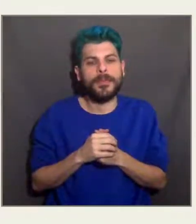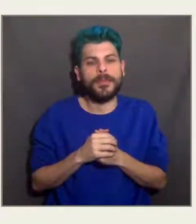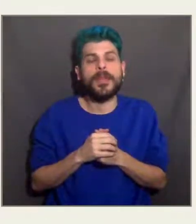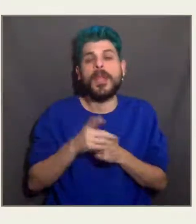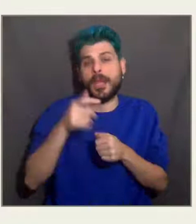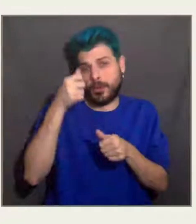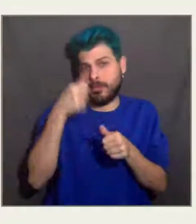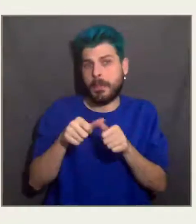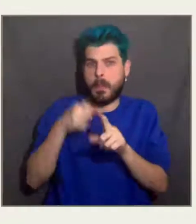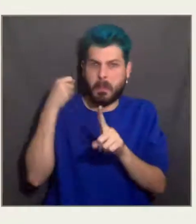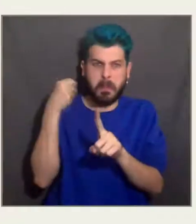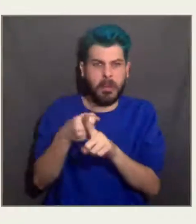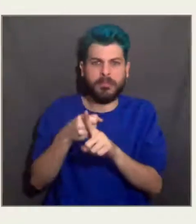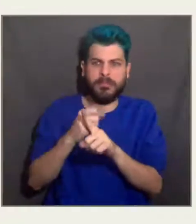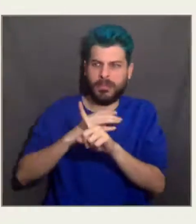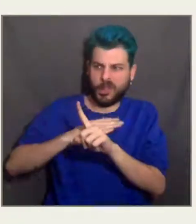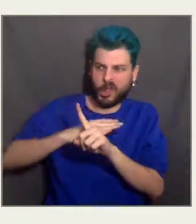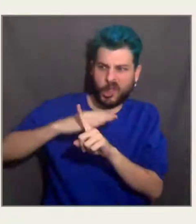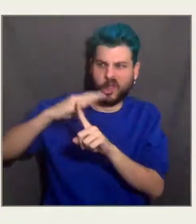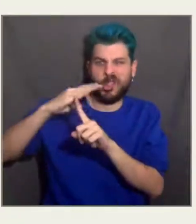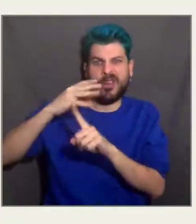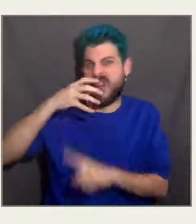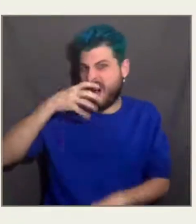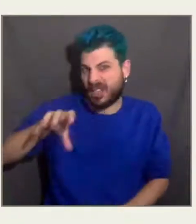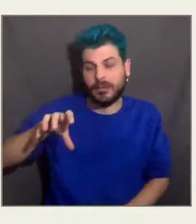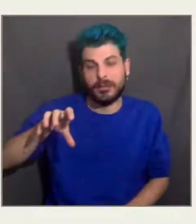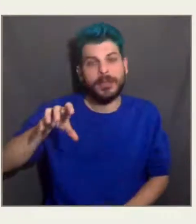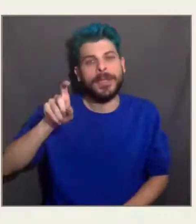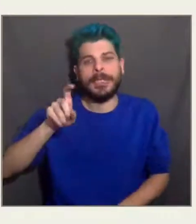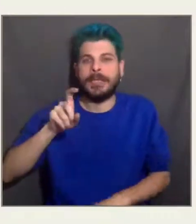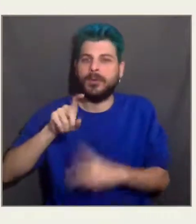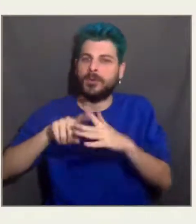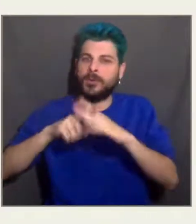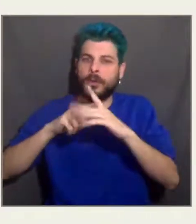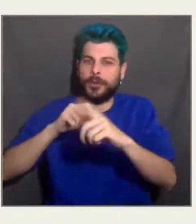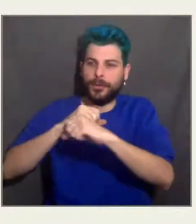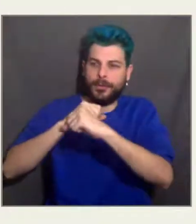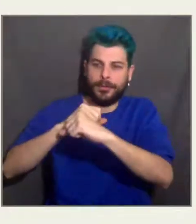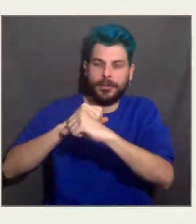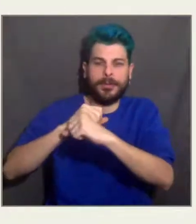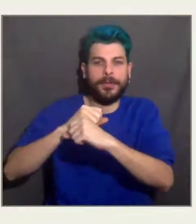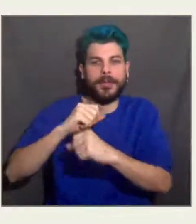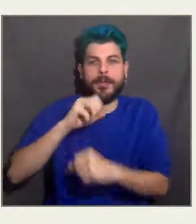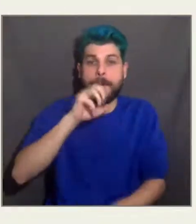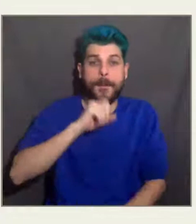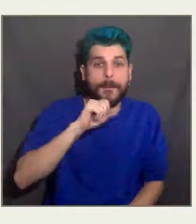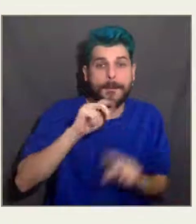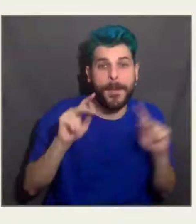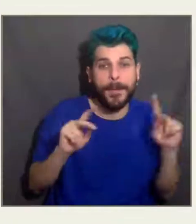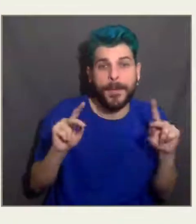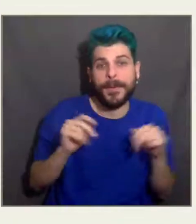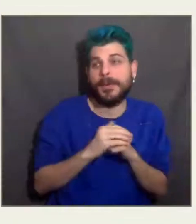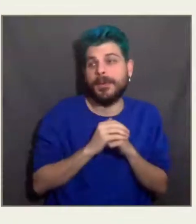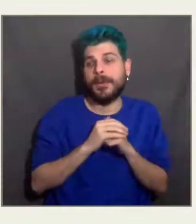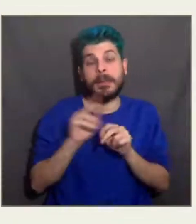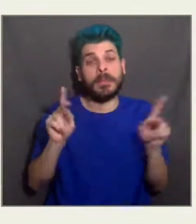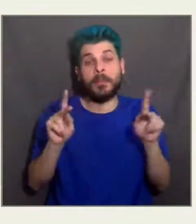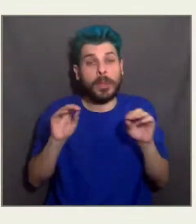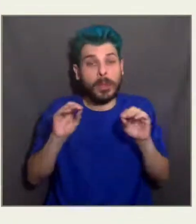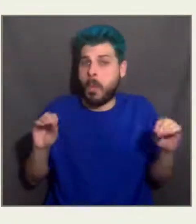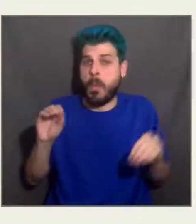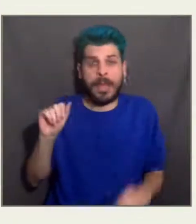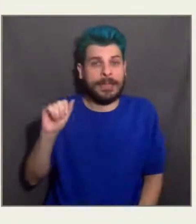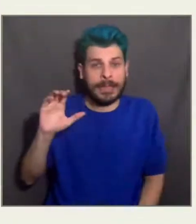protect our elderly and our young in terms of air conditioning and making sure that they are safe when that